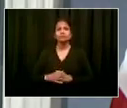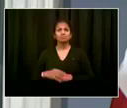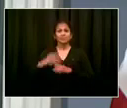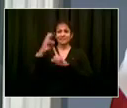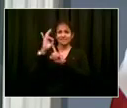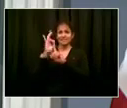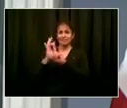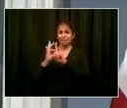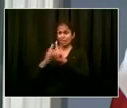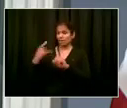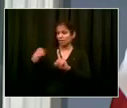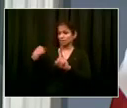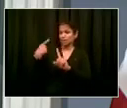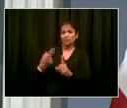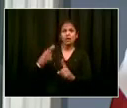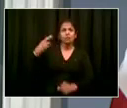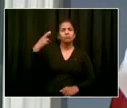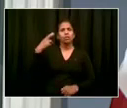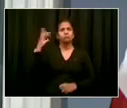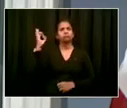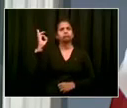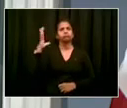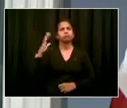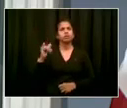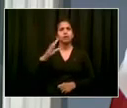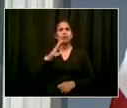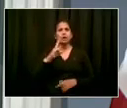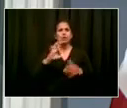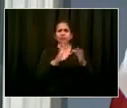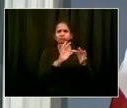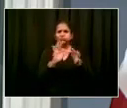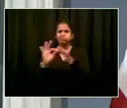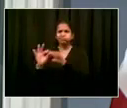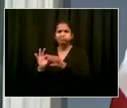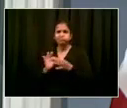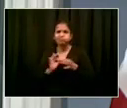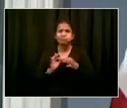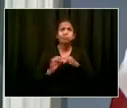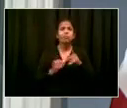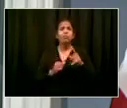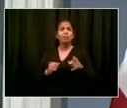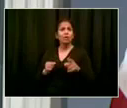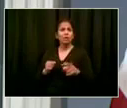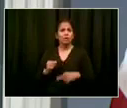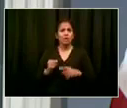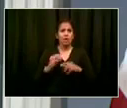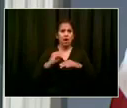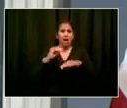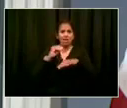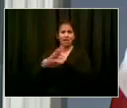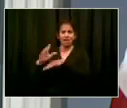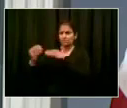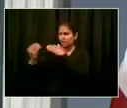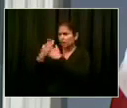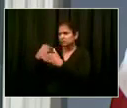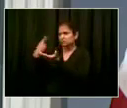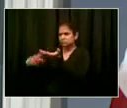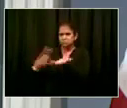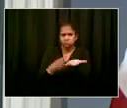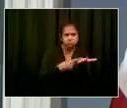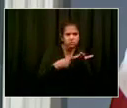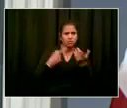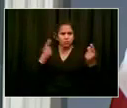health is connected to my health. And the choices we make, from staying home to observing our